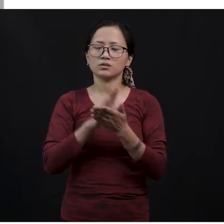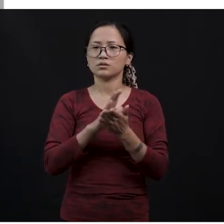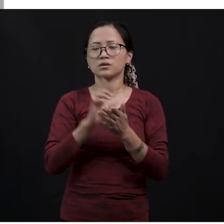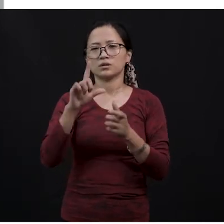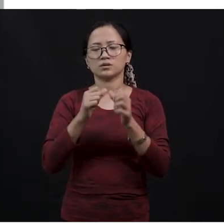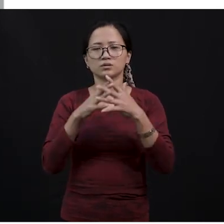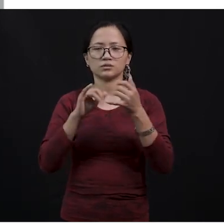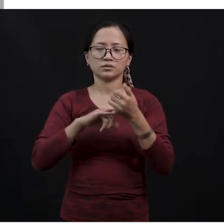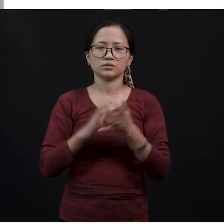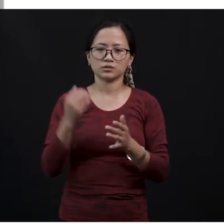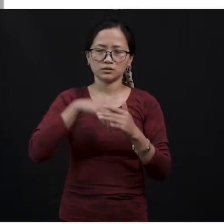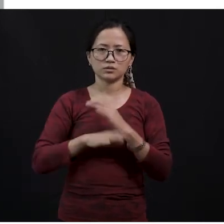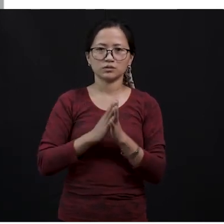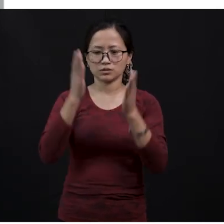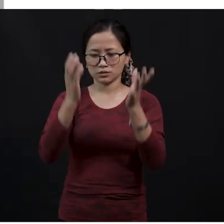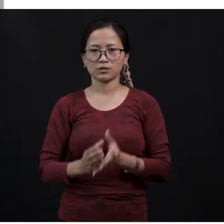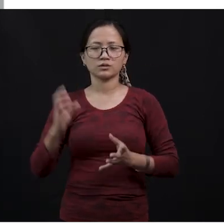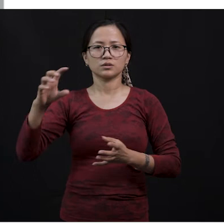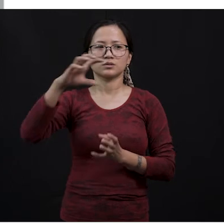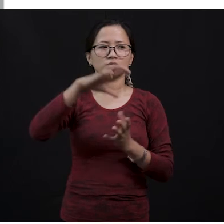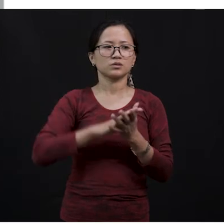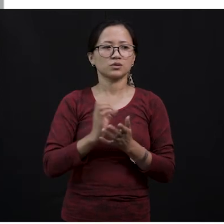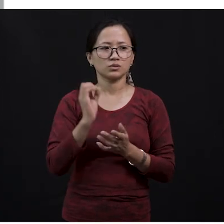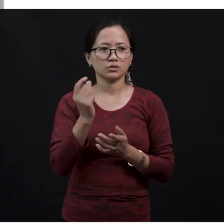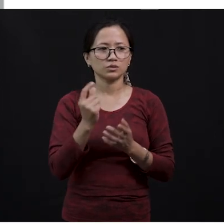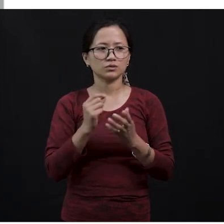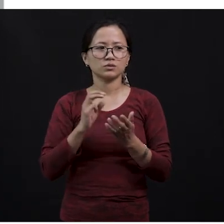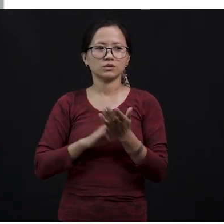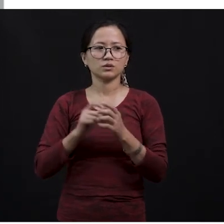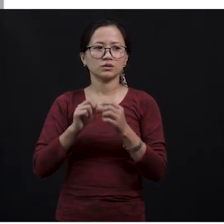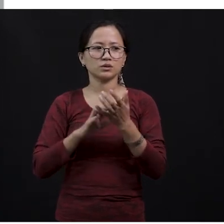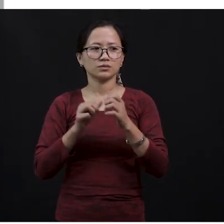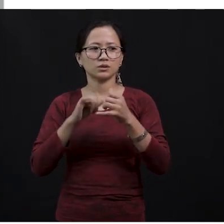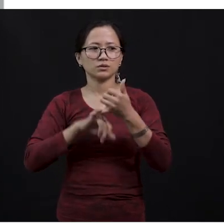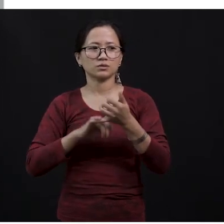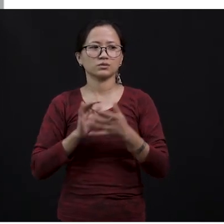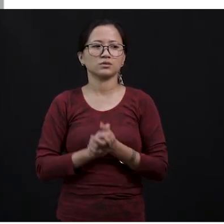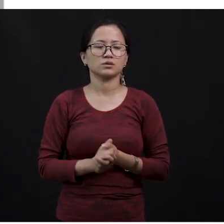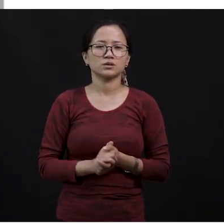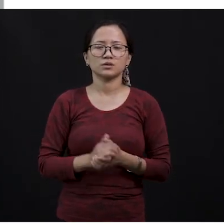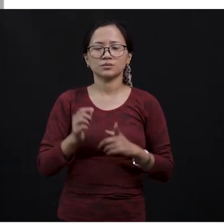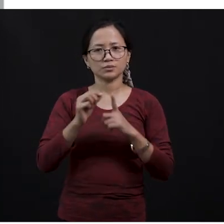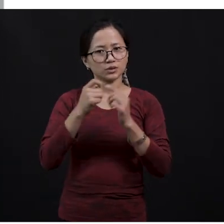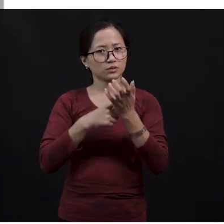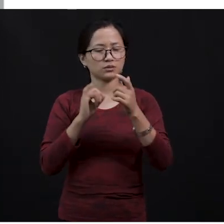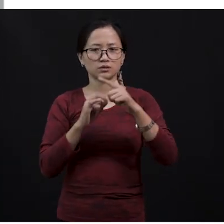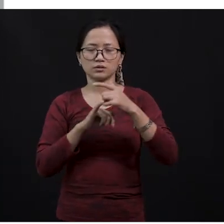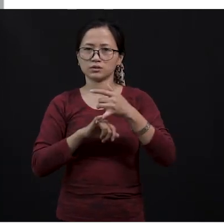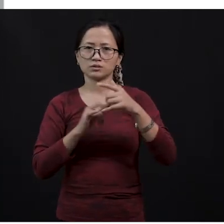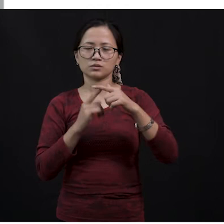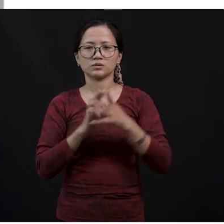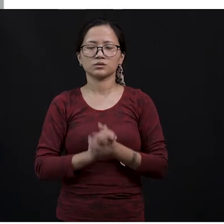country. And due to this decision, the ulemas were the religious priest that was there in Islam, and